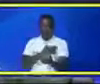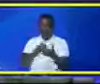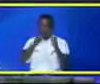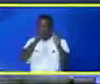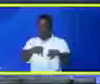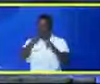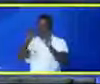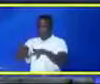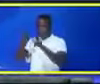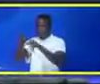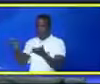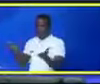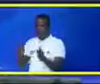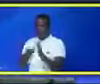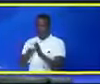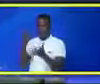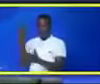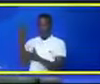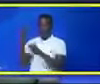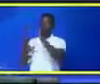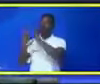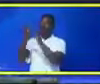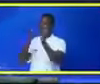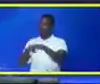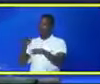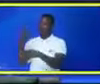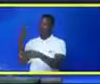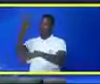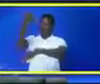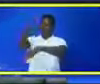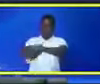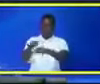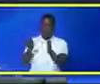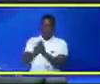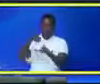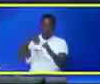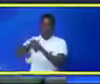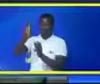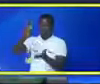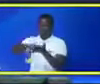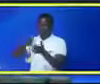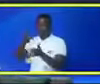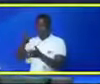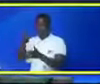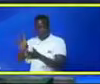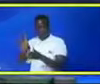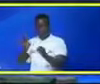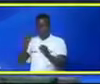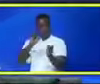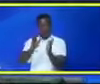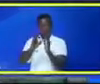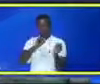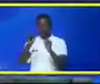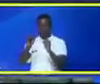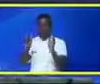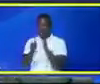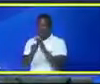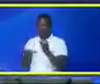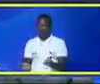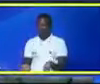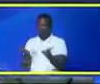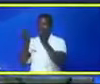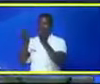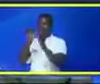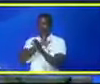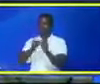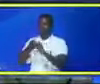here that the hand of death is upon, that you will not enter 2024 by the power that raised Christ from the dead,